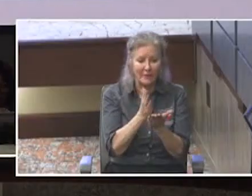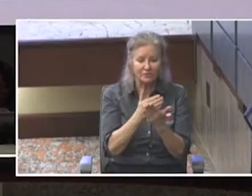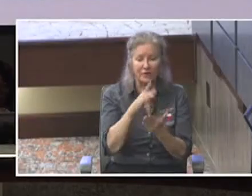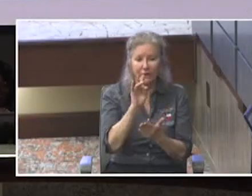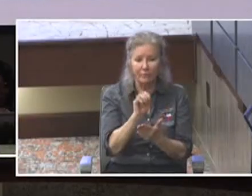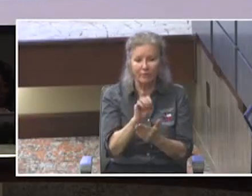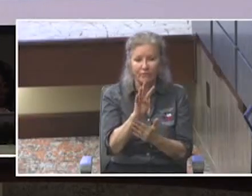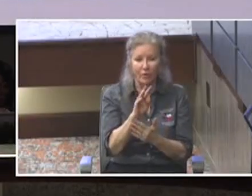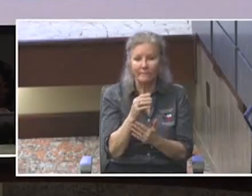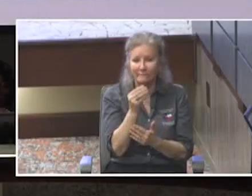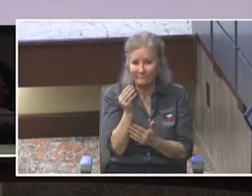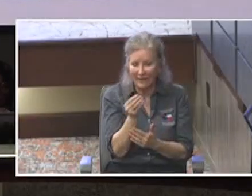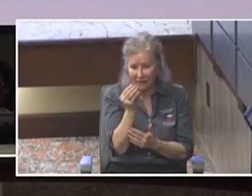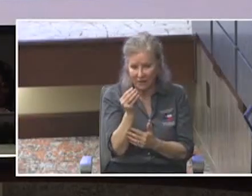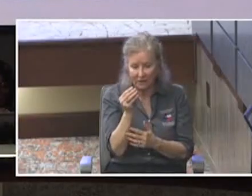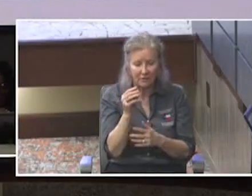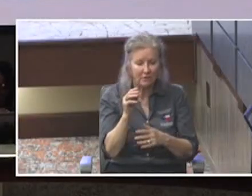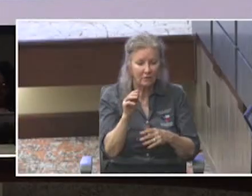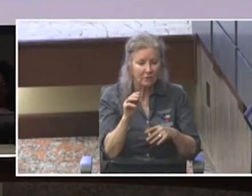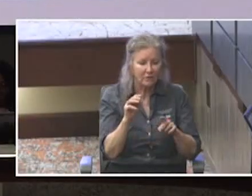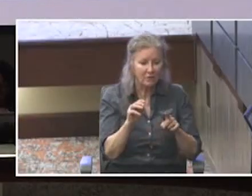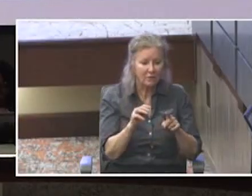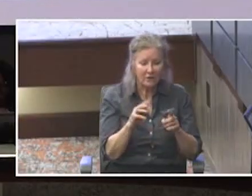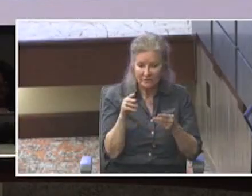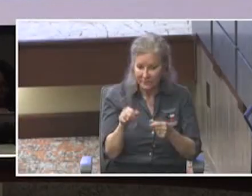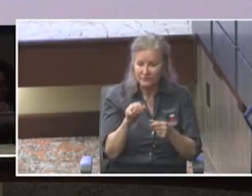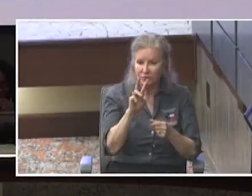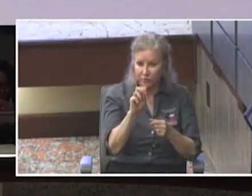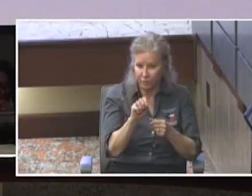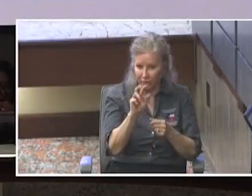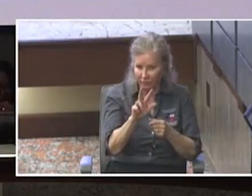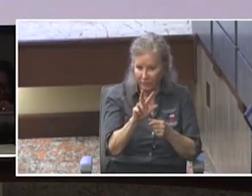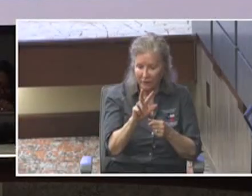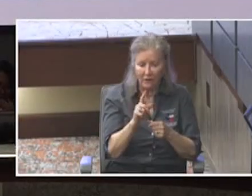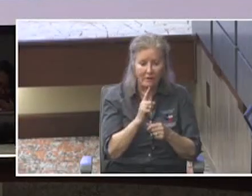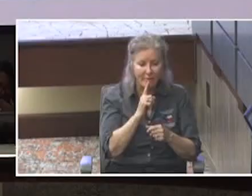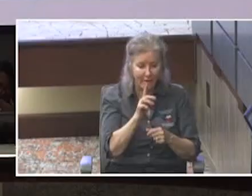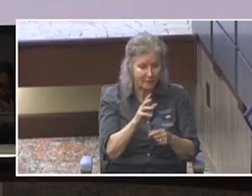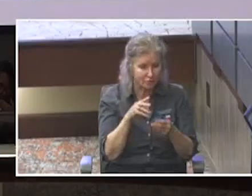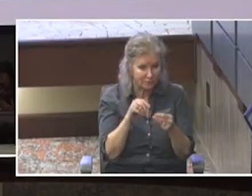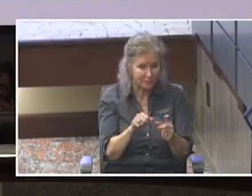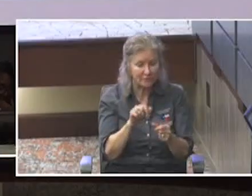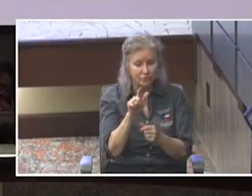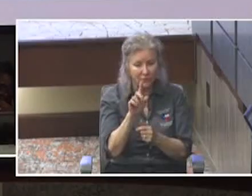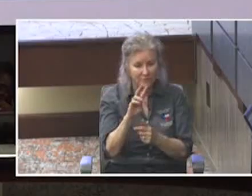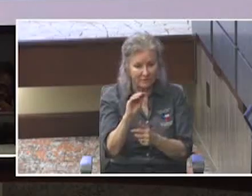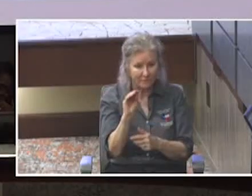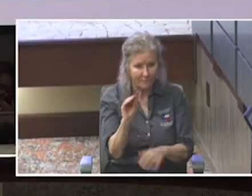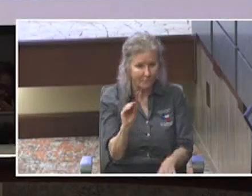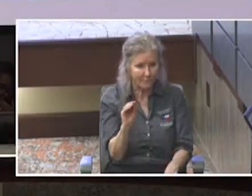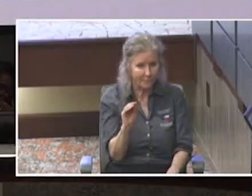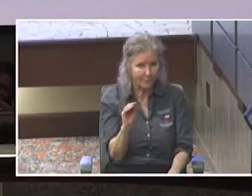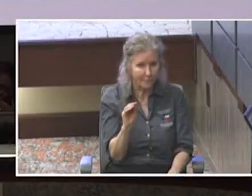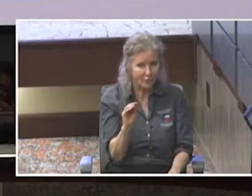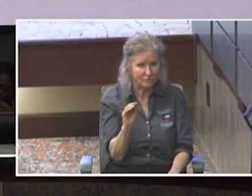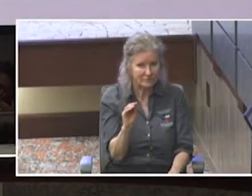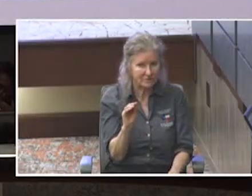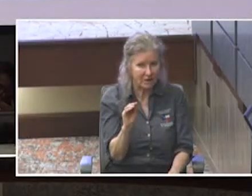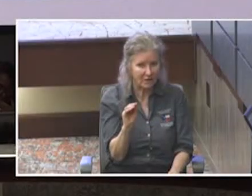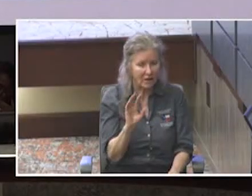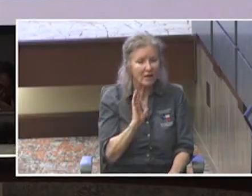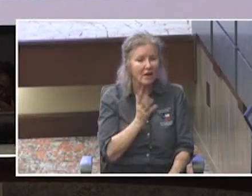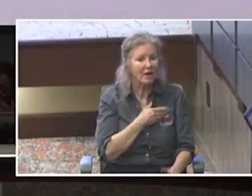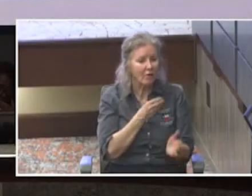8.4 million, actual expenses are 2.3. Actual spending is about 27%. Again, our